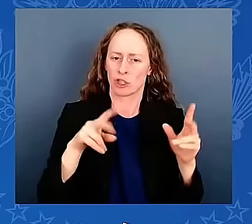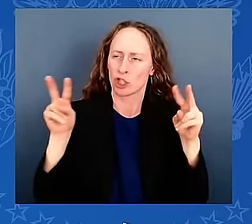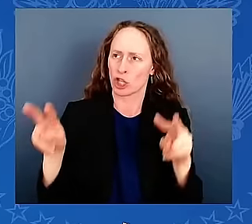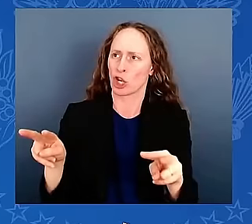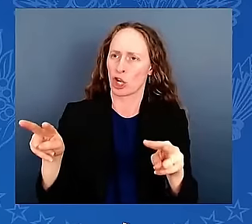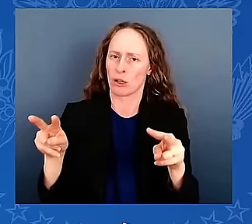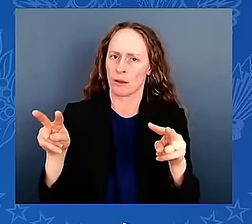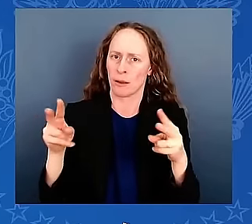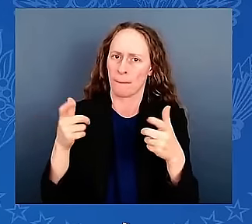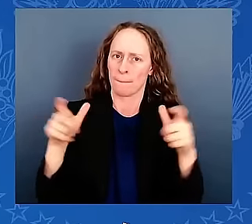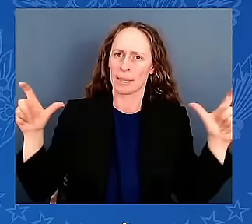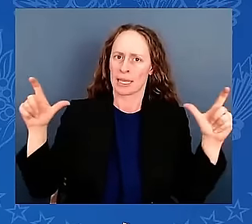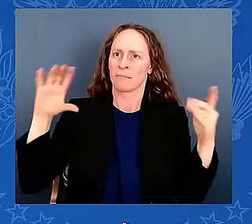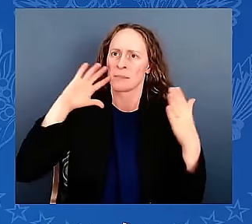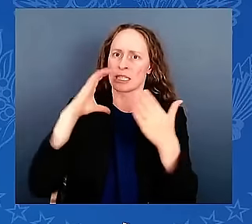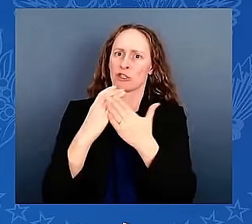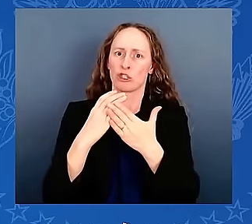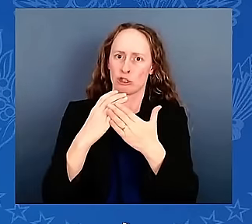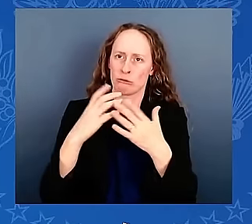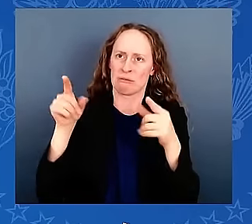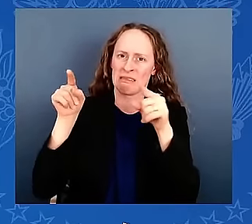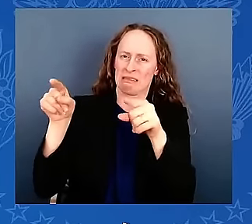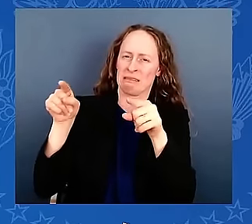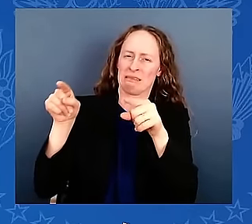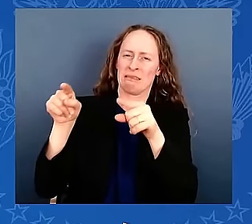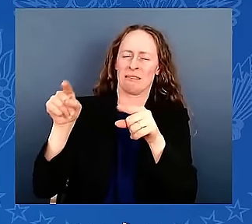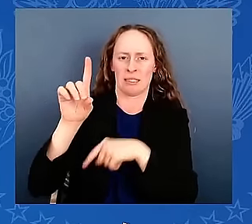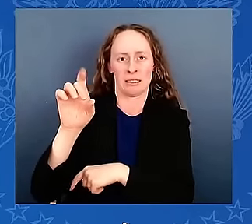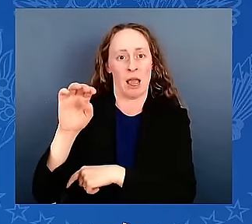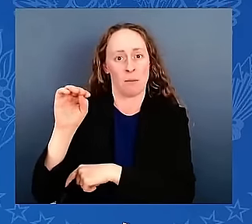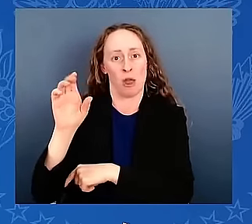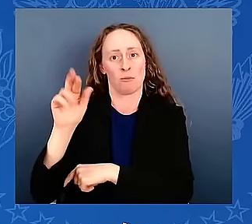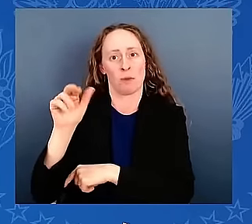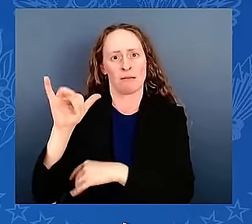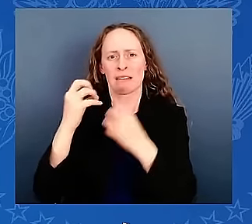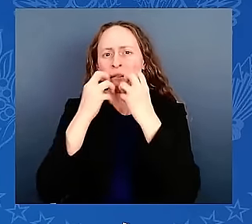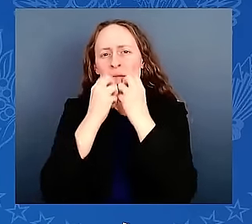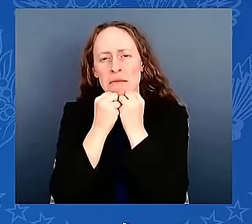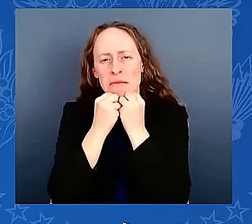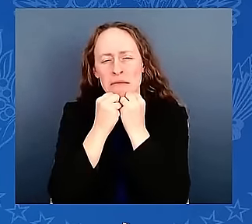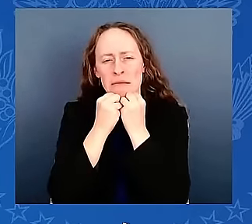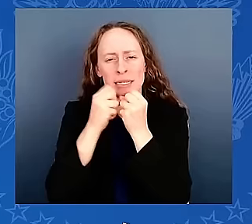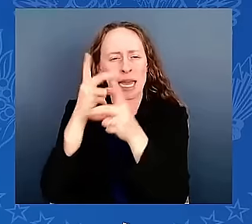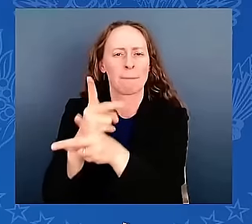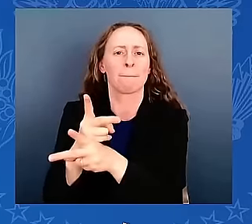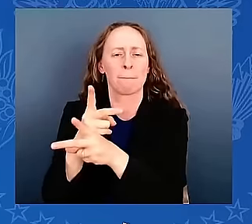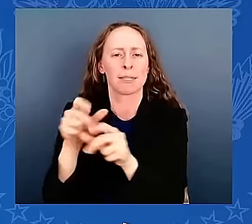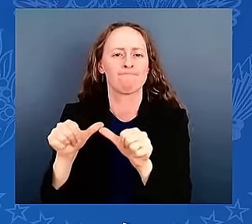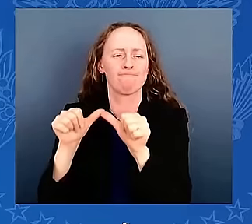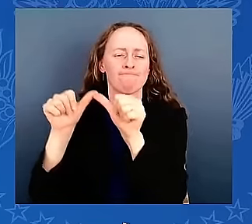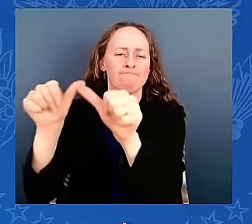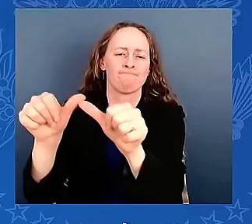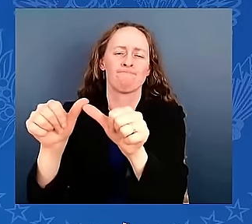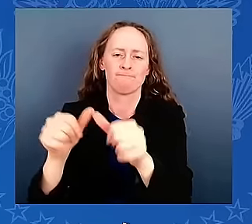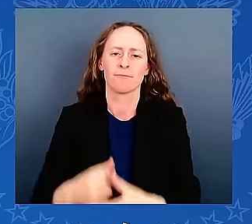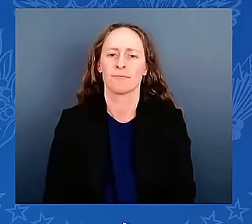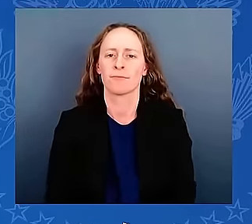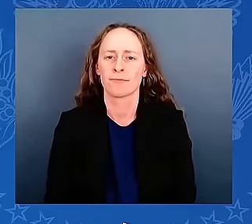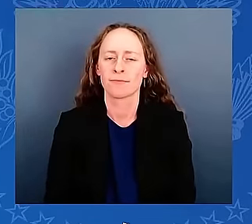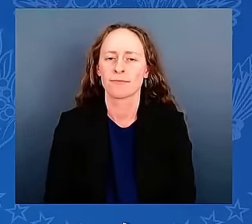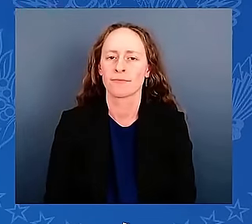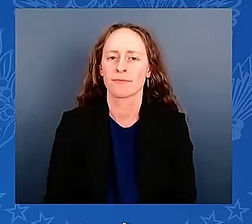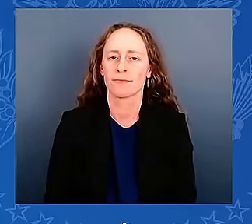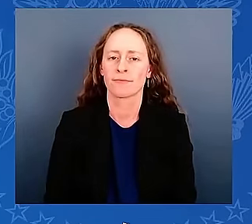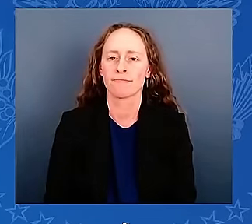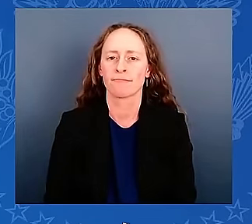of this democracy. To get the access we need in order to get the equity